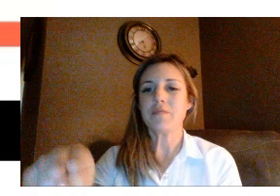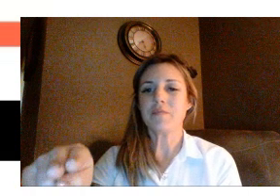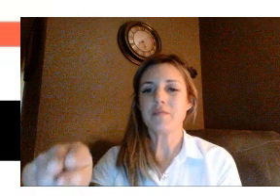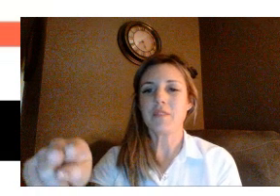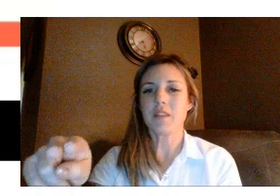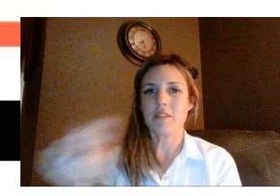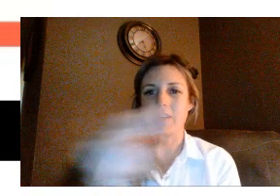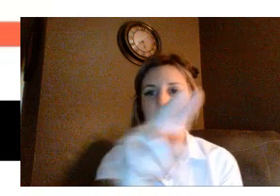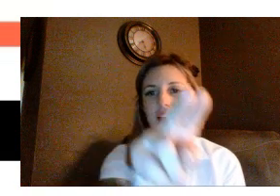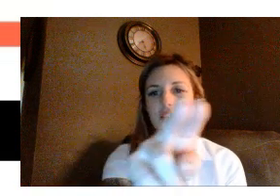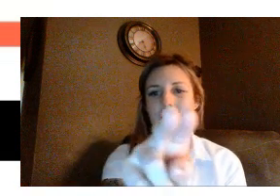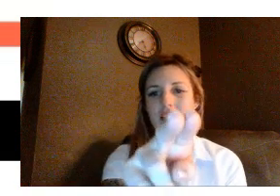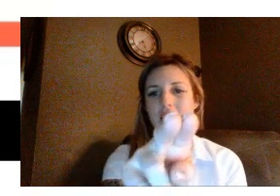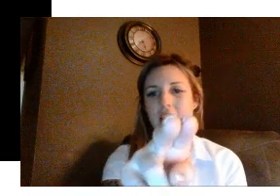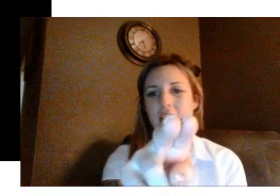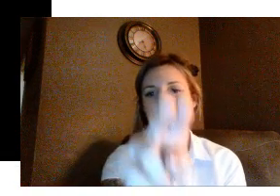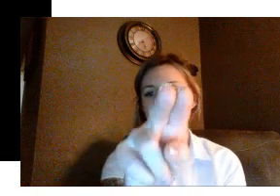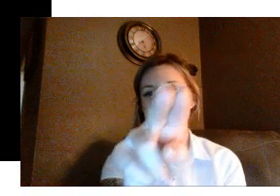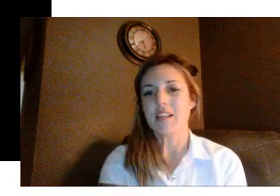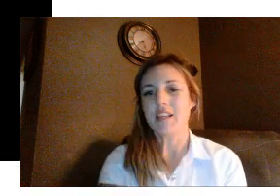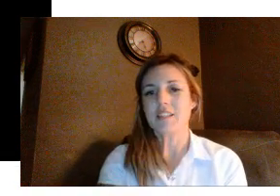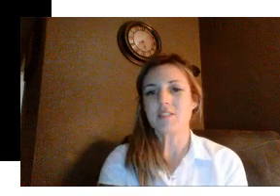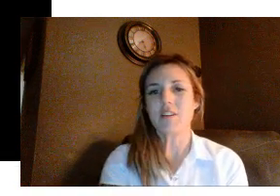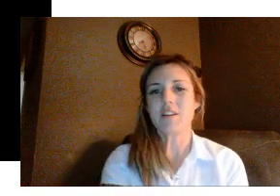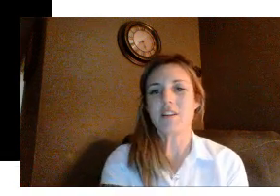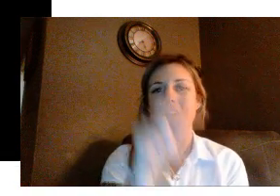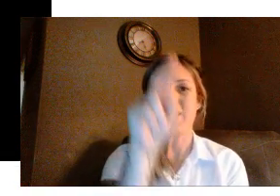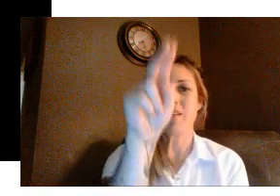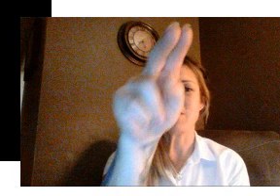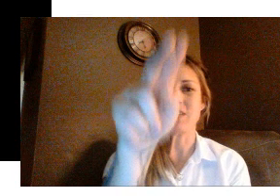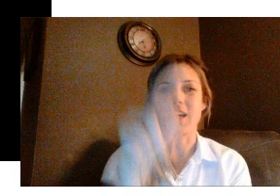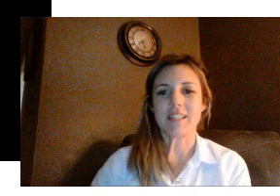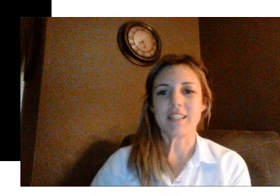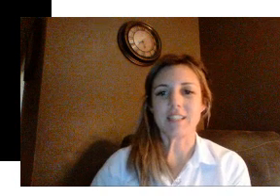can get here on the cam. Let's see. Shorter, and then we'll dot it at the top.